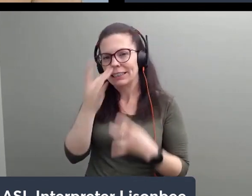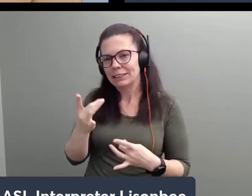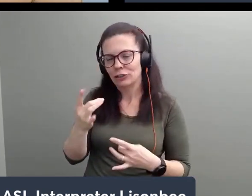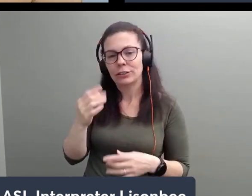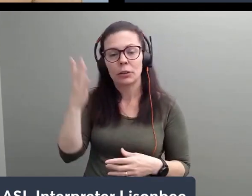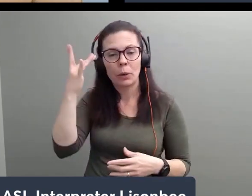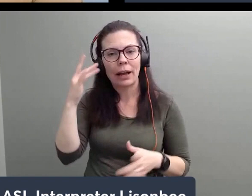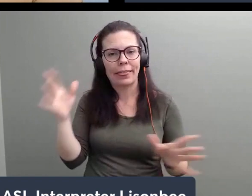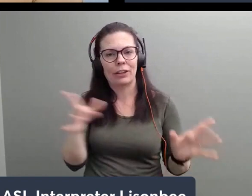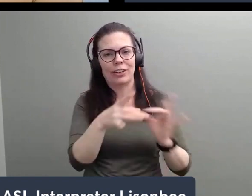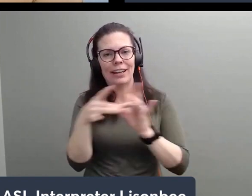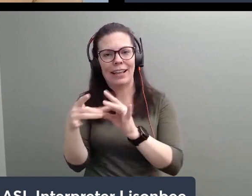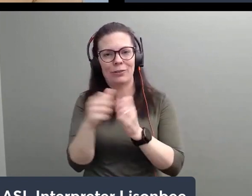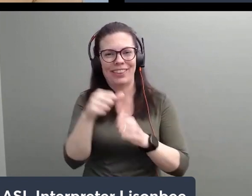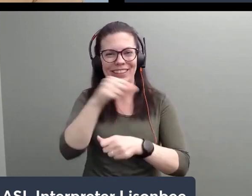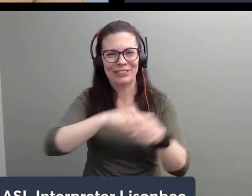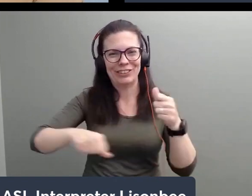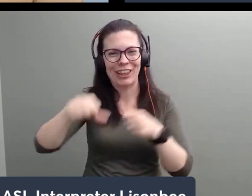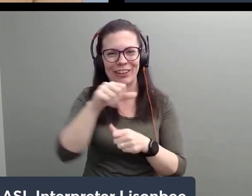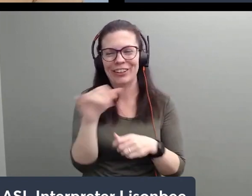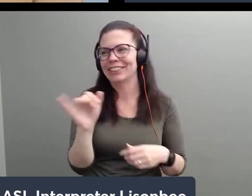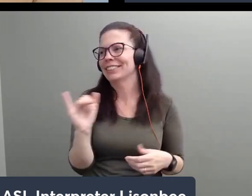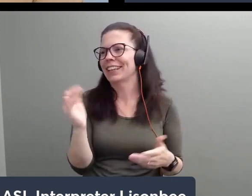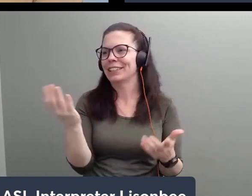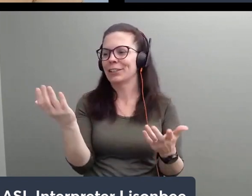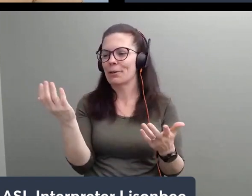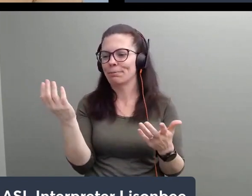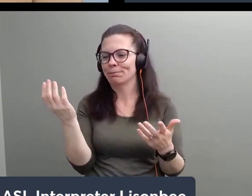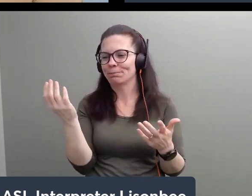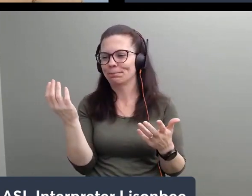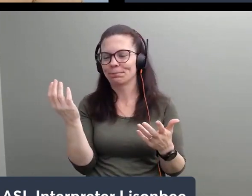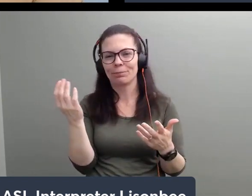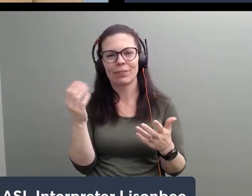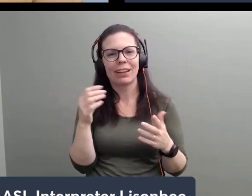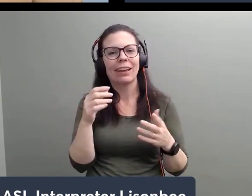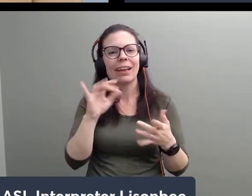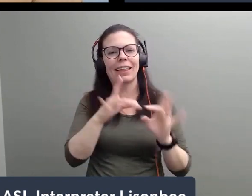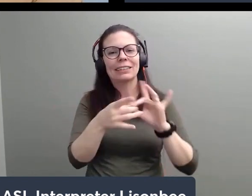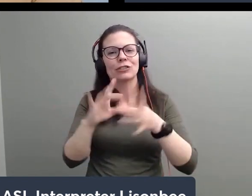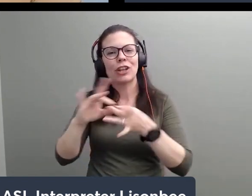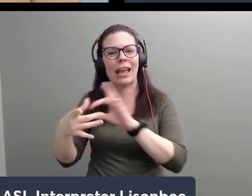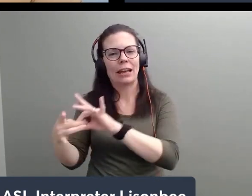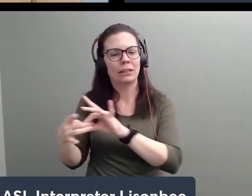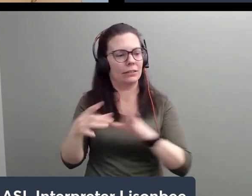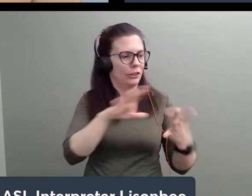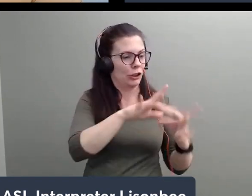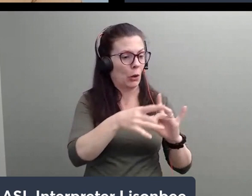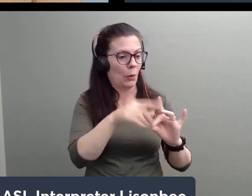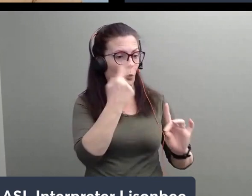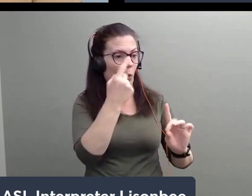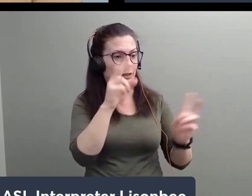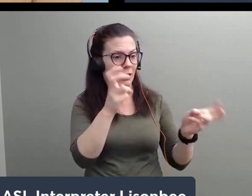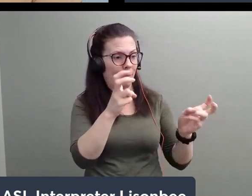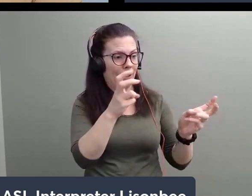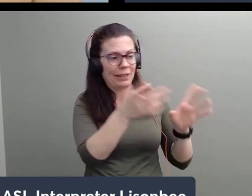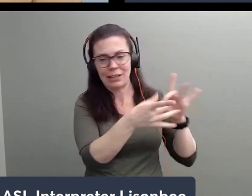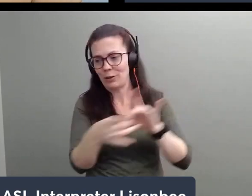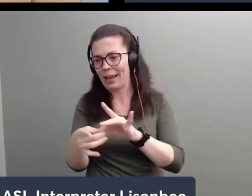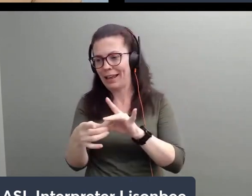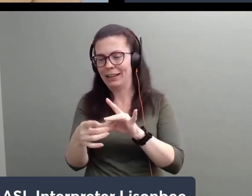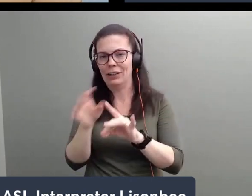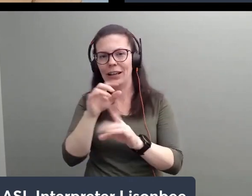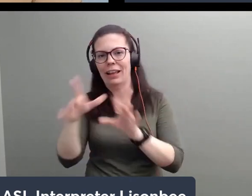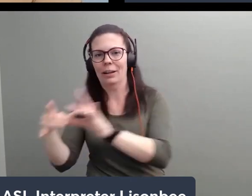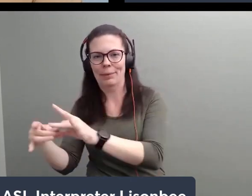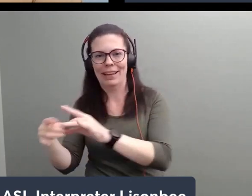are connected to each other. It's more like daisy chaining. So you want to learn about one topic, but you need to have this